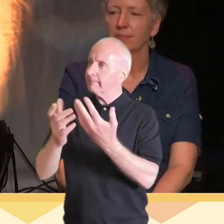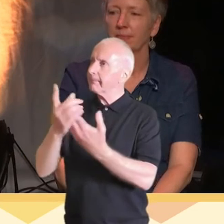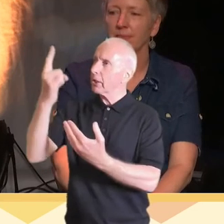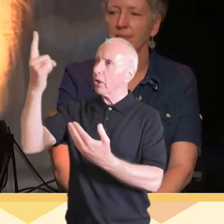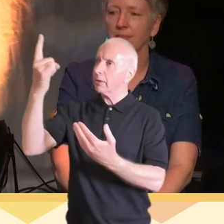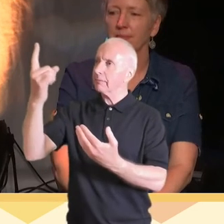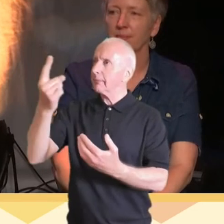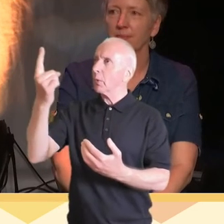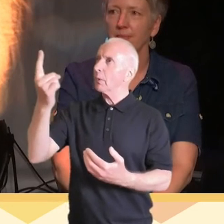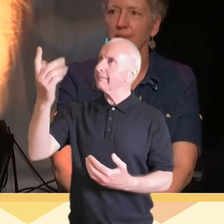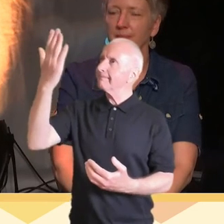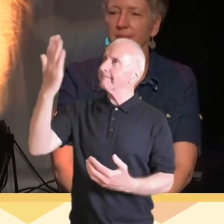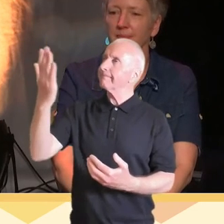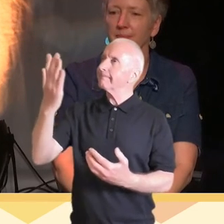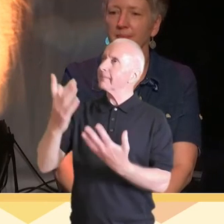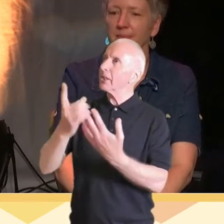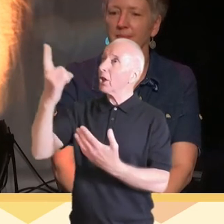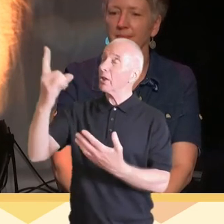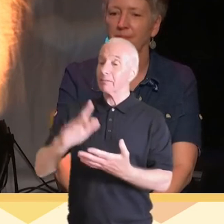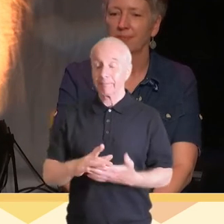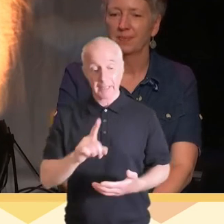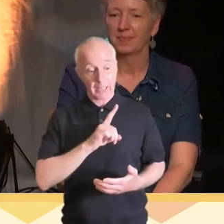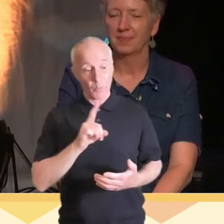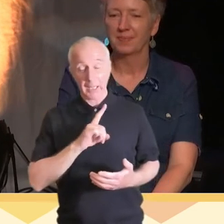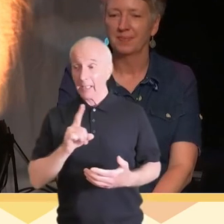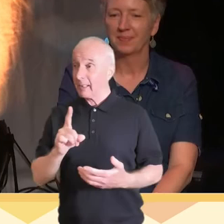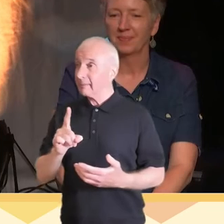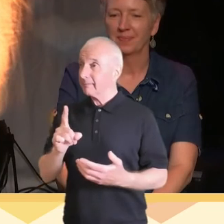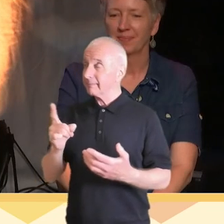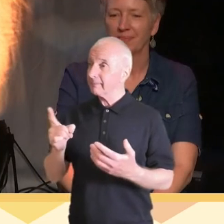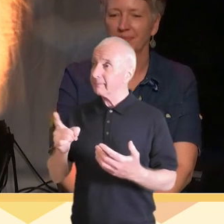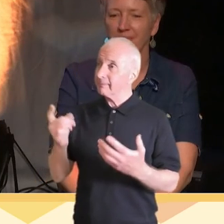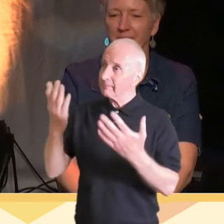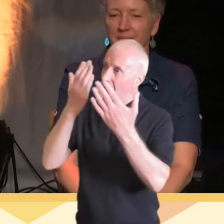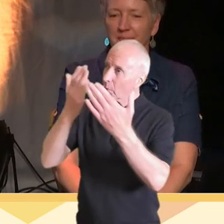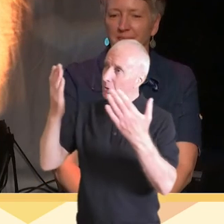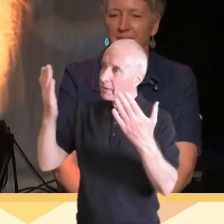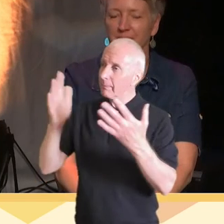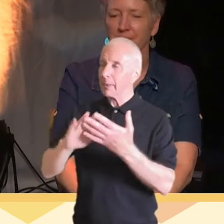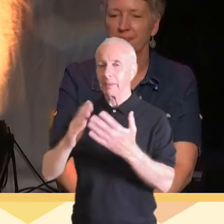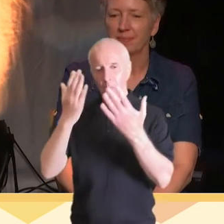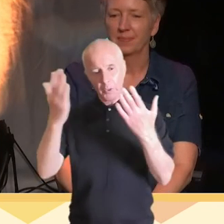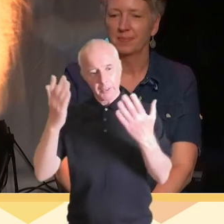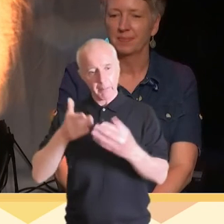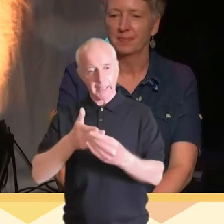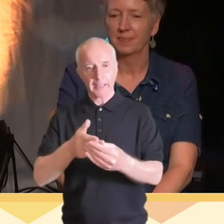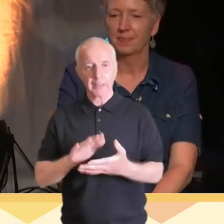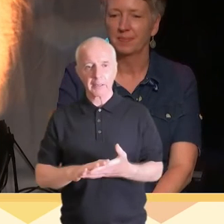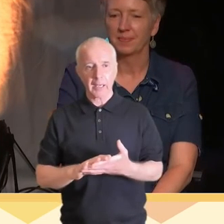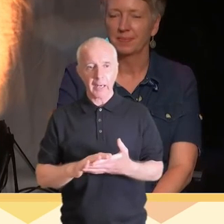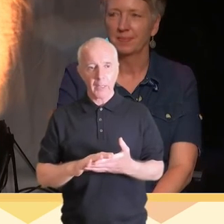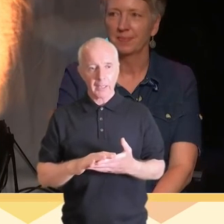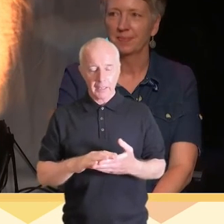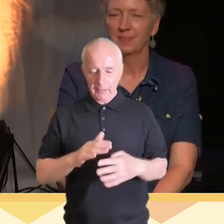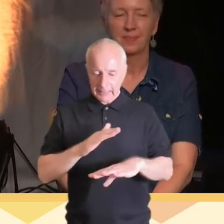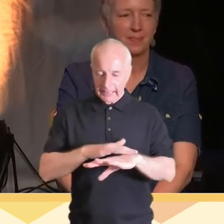just saying this, I'm just looking for Jim, this is why worship is so important. Our worship leaders, our own devotion time, to